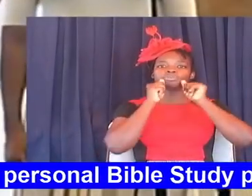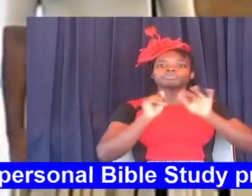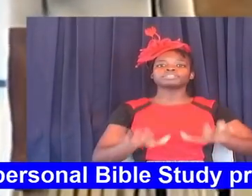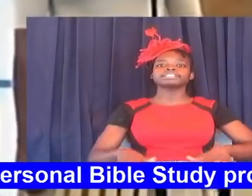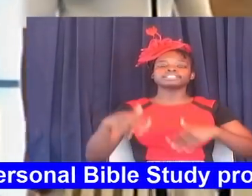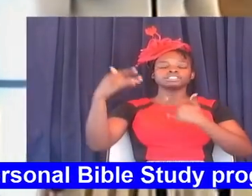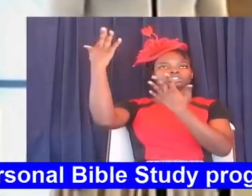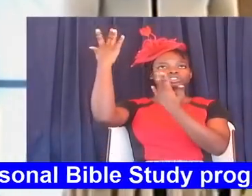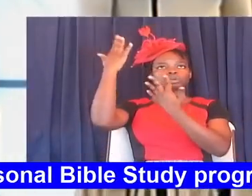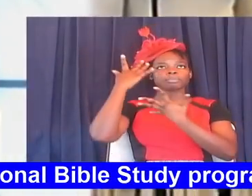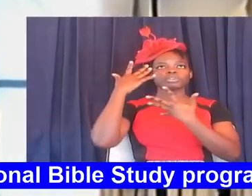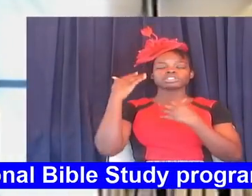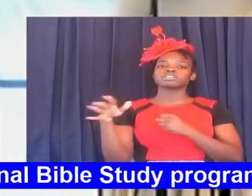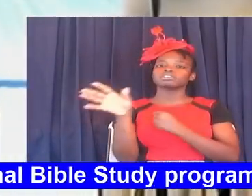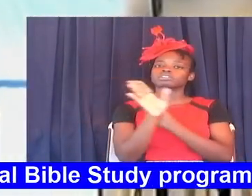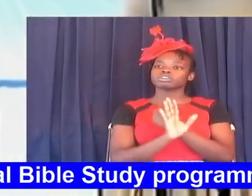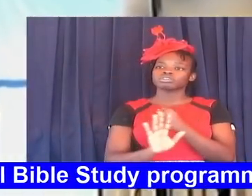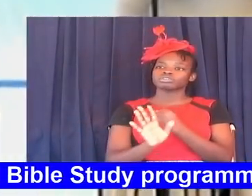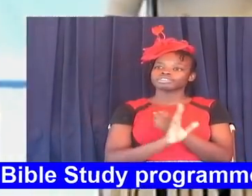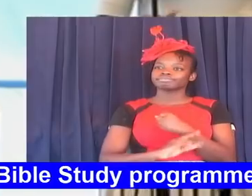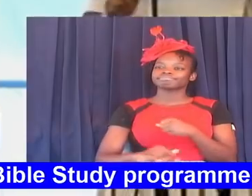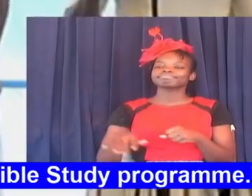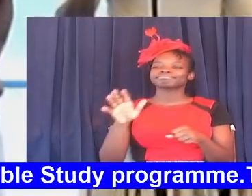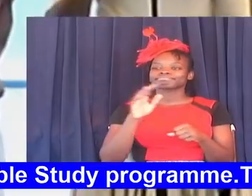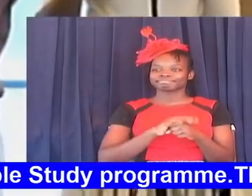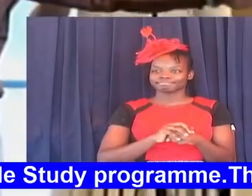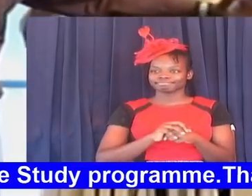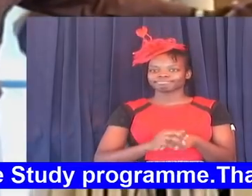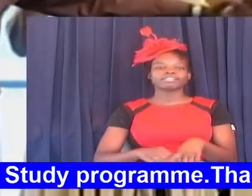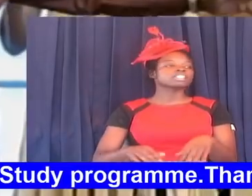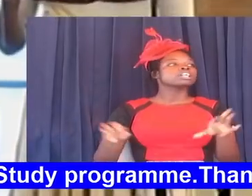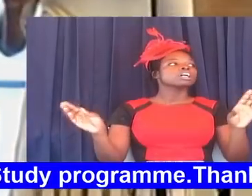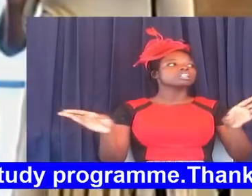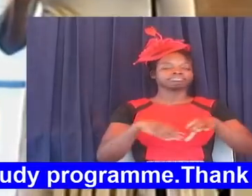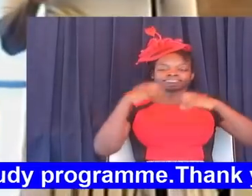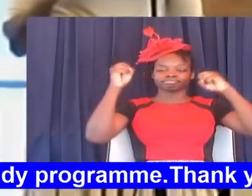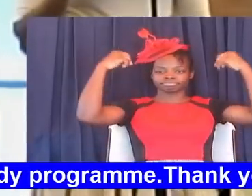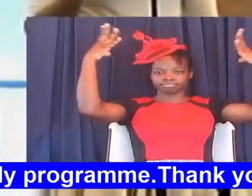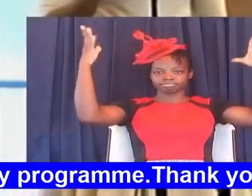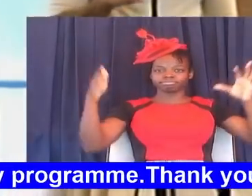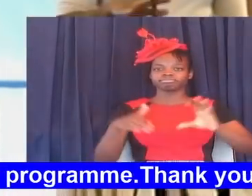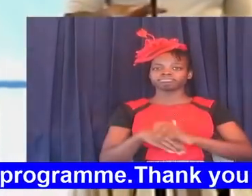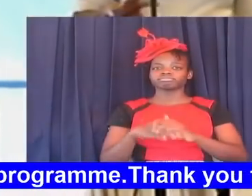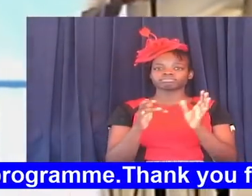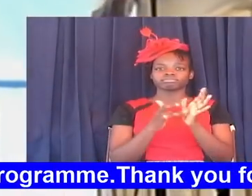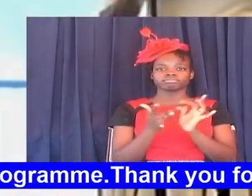covering. Hallelujah. In Jesus' name. Hallelujah. In